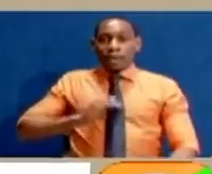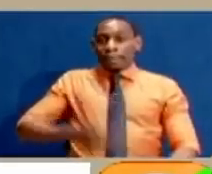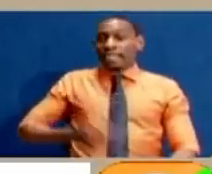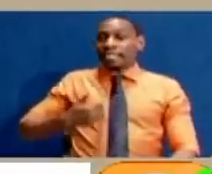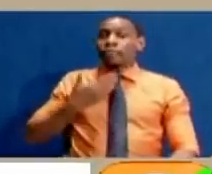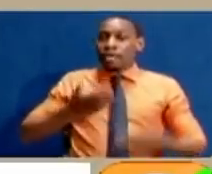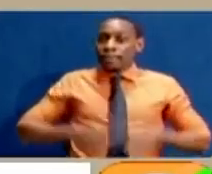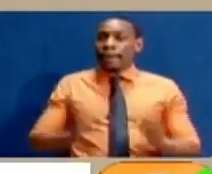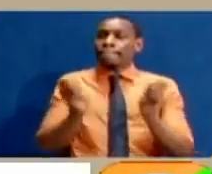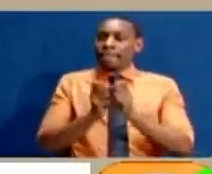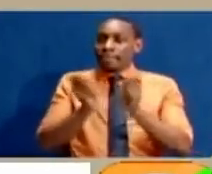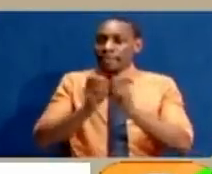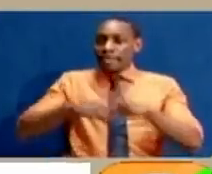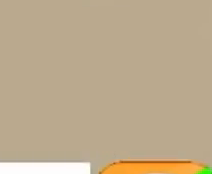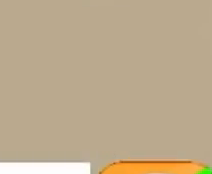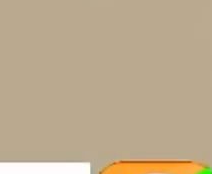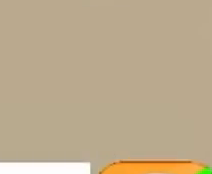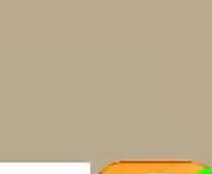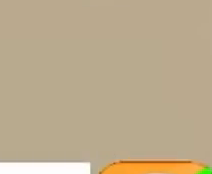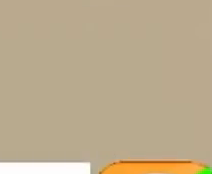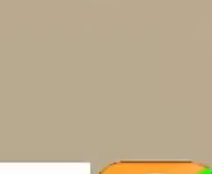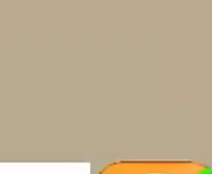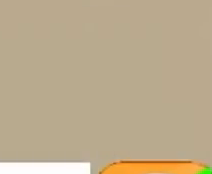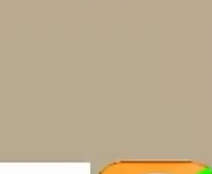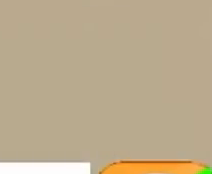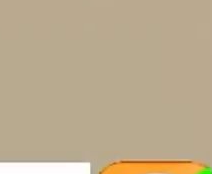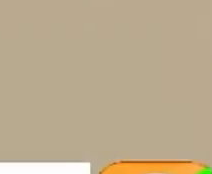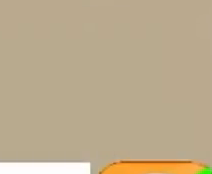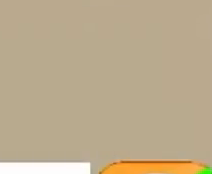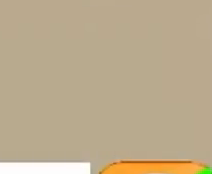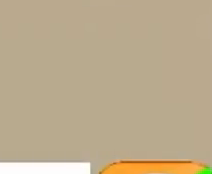in labor writhing in pain outside the Pumwani Maternity Referral Hospital.